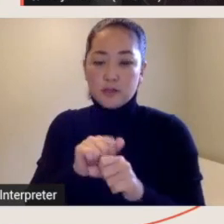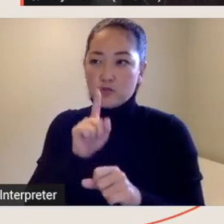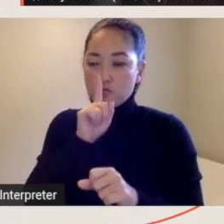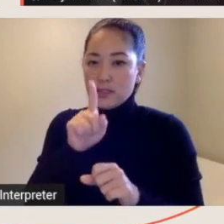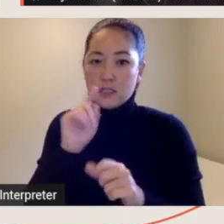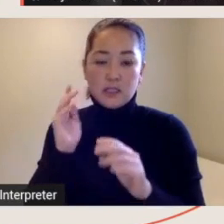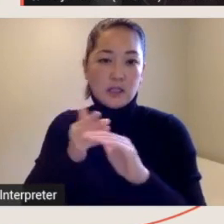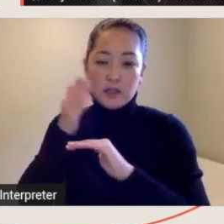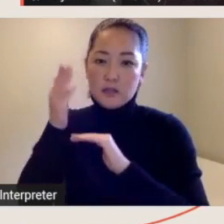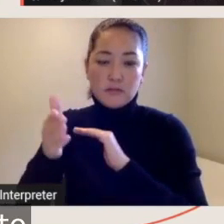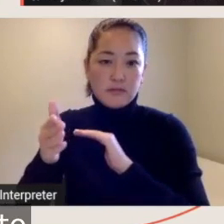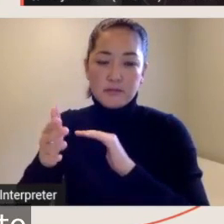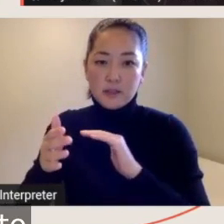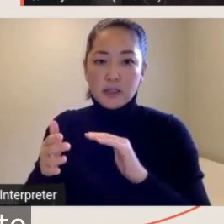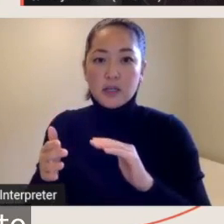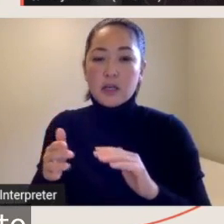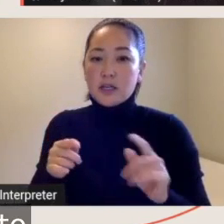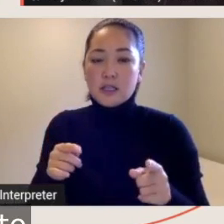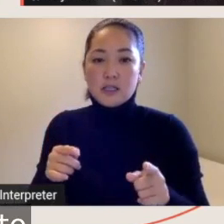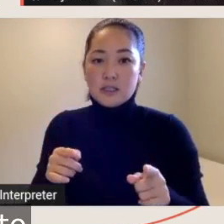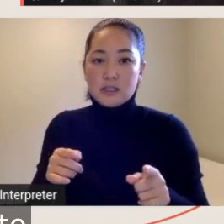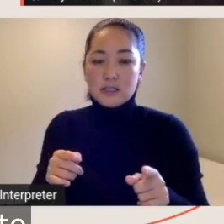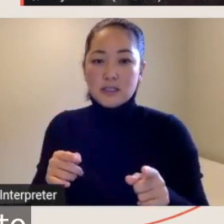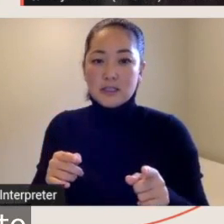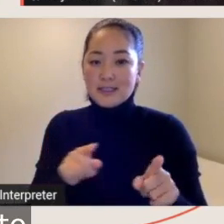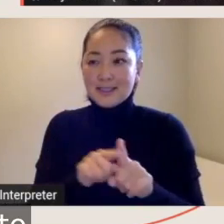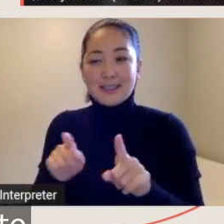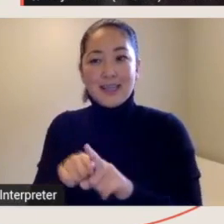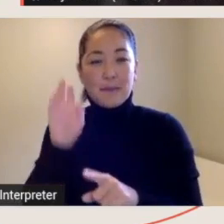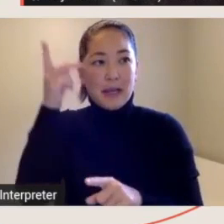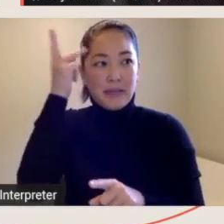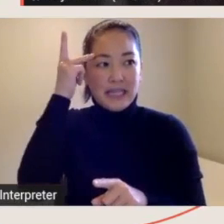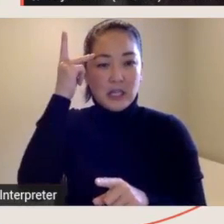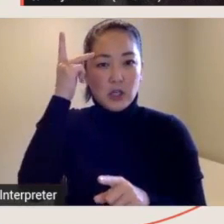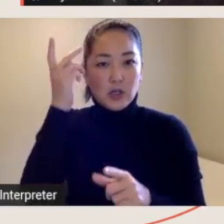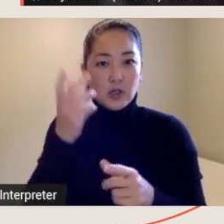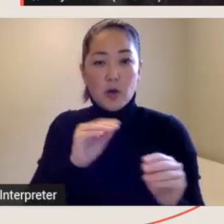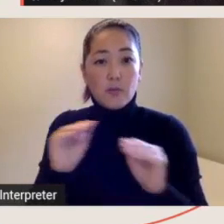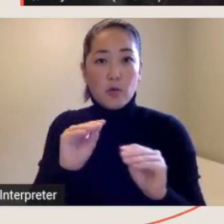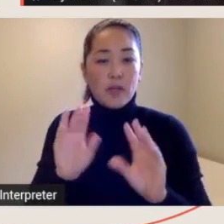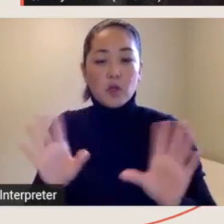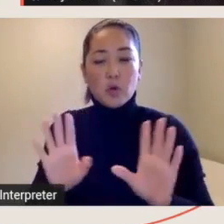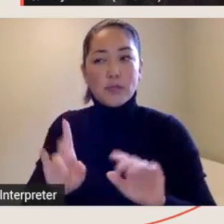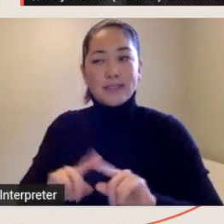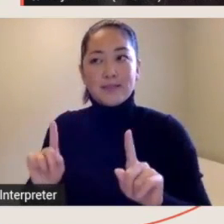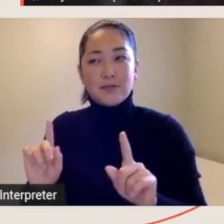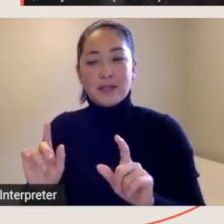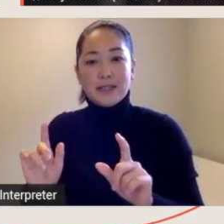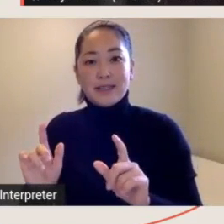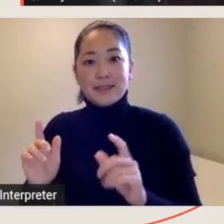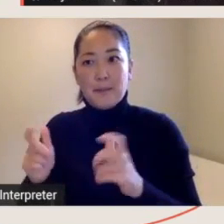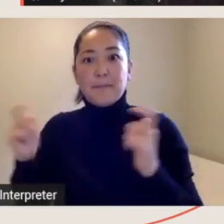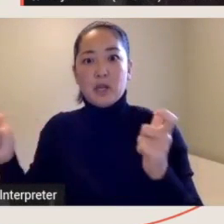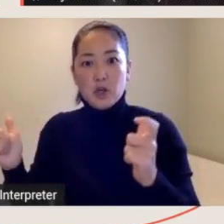it's a guerrilla movement, so I wouldn't compare it to like a political movement, like per se. But like, it's usually very rare when